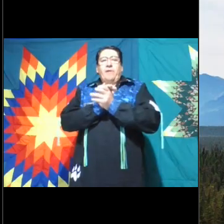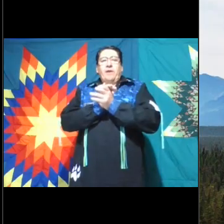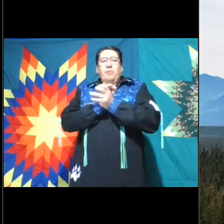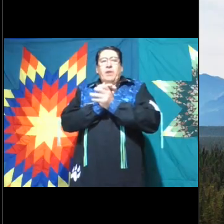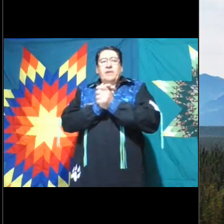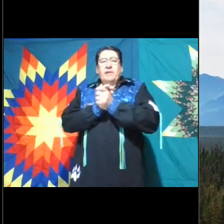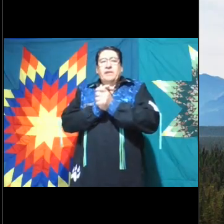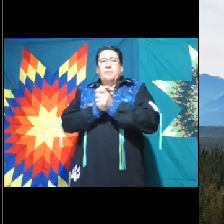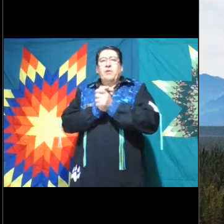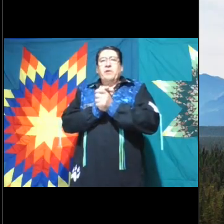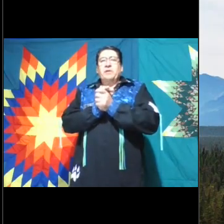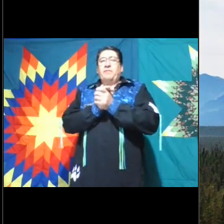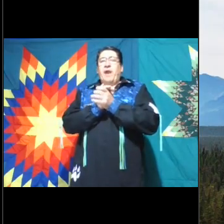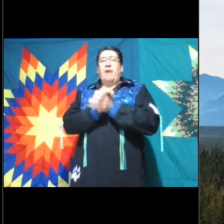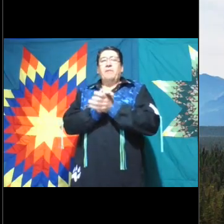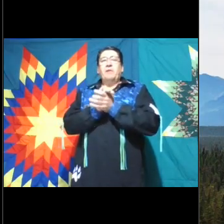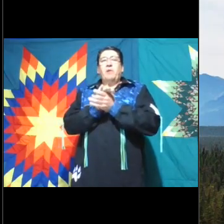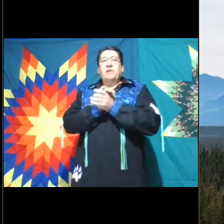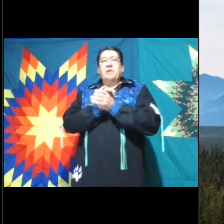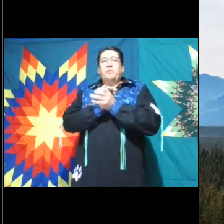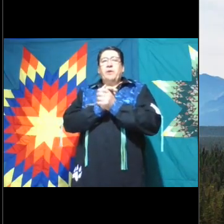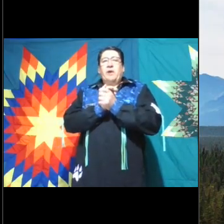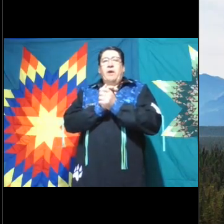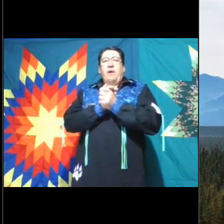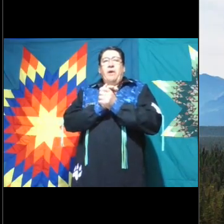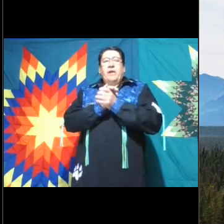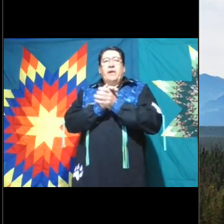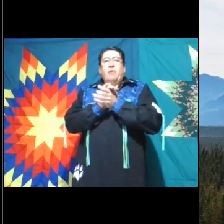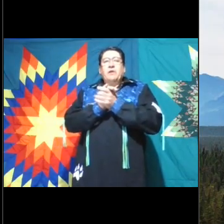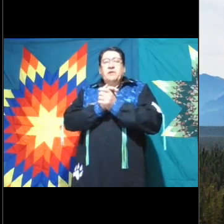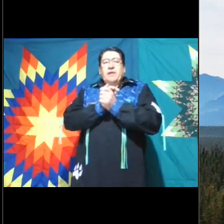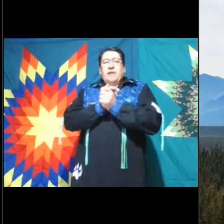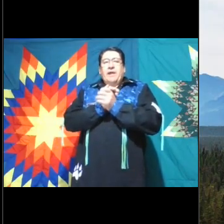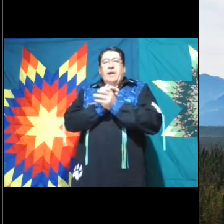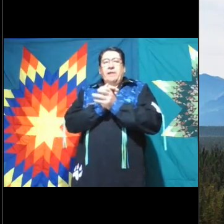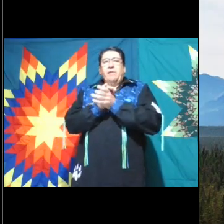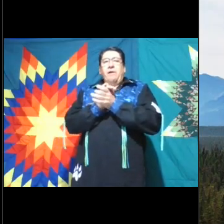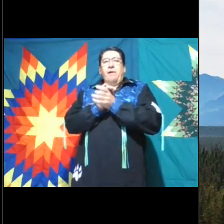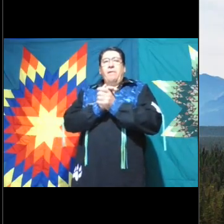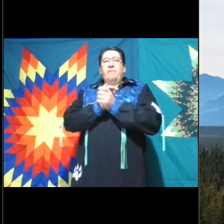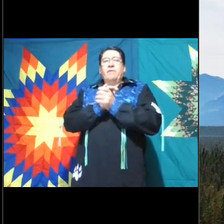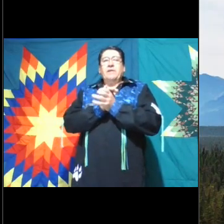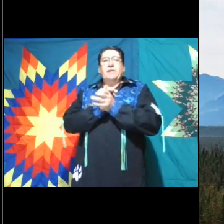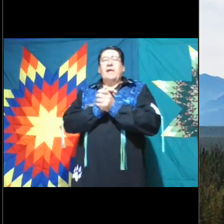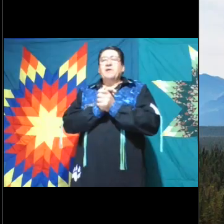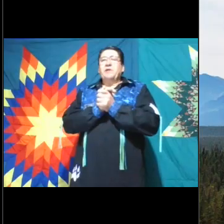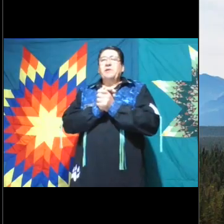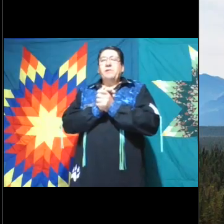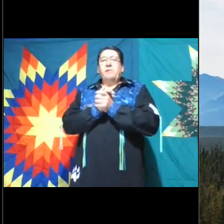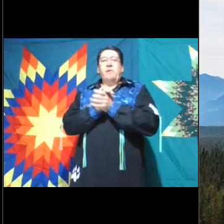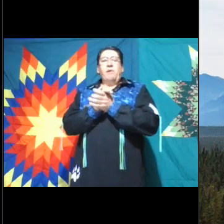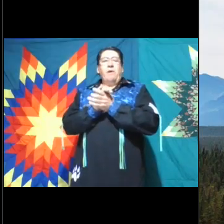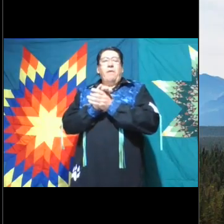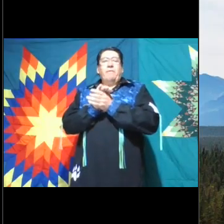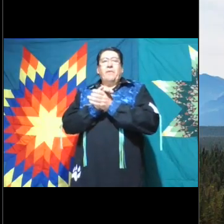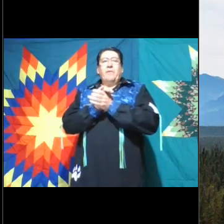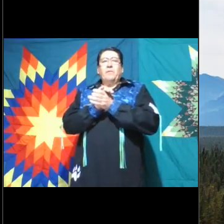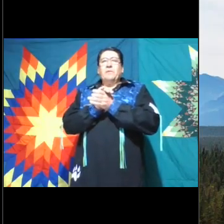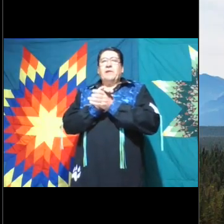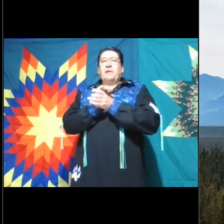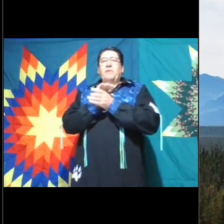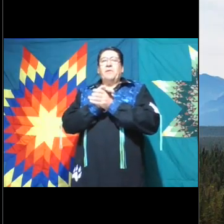have a pleasant experience. And if you have any questions, we'll be taking questions at the end of this session.